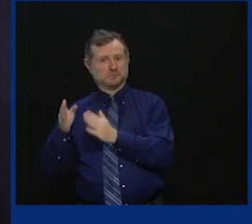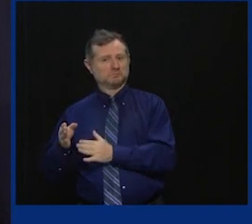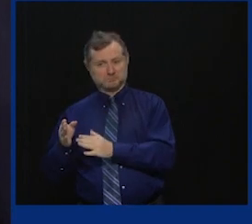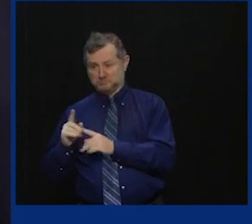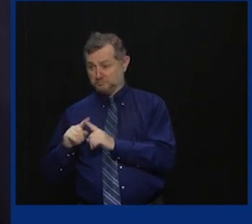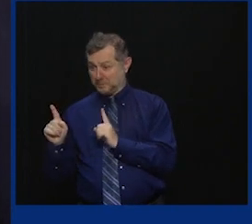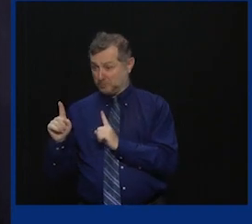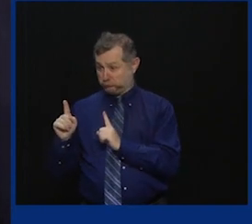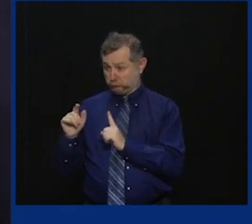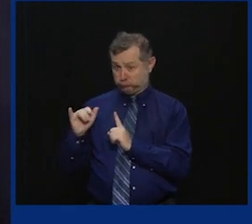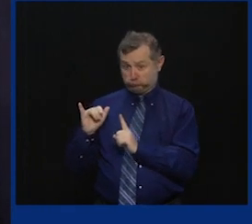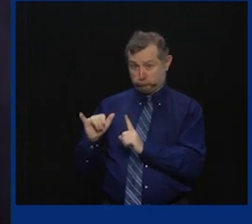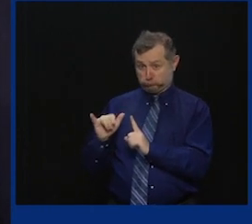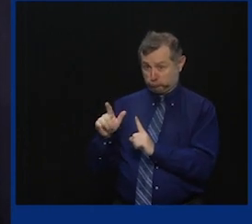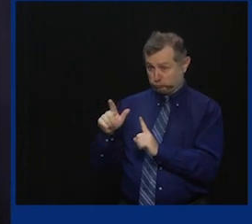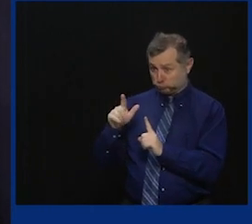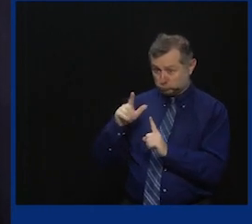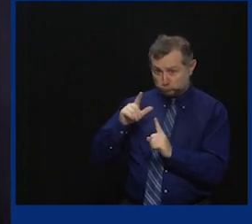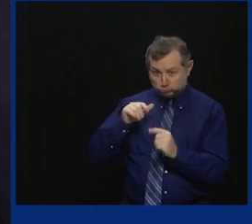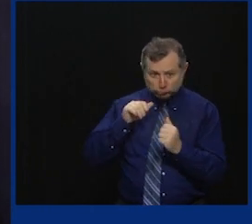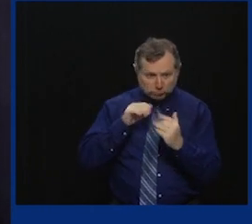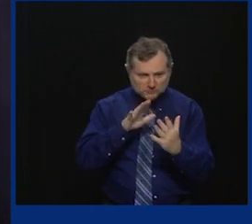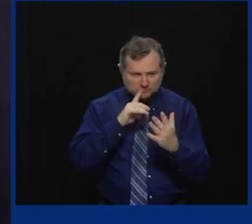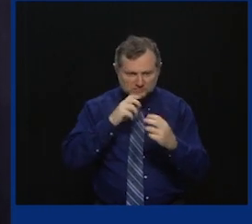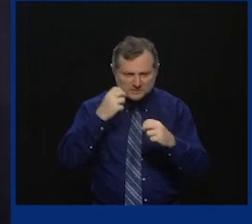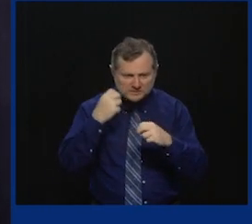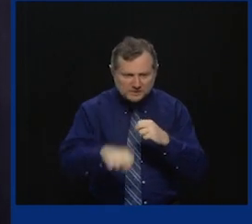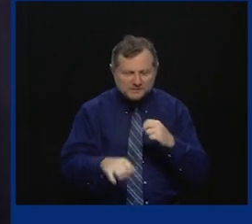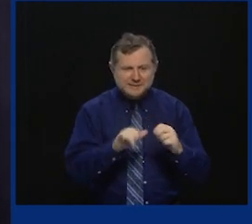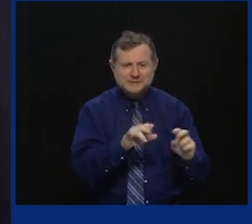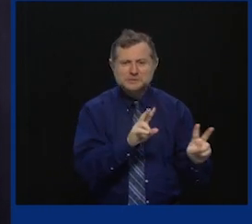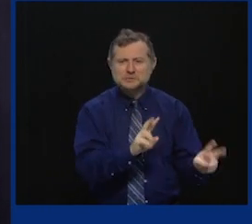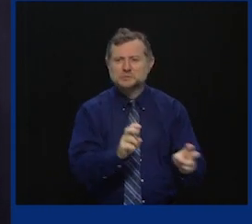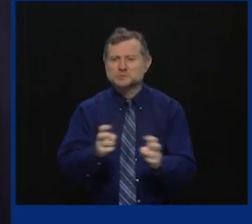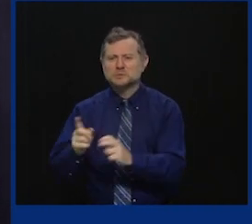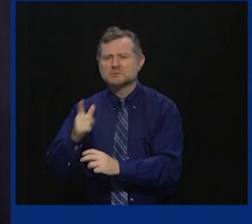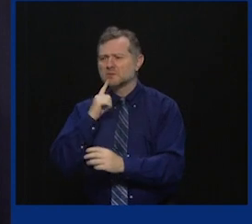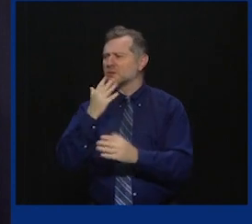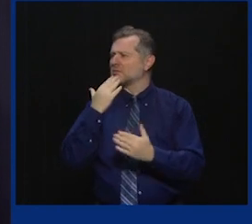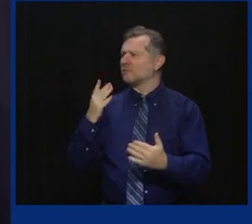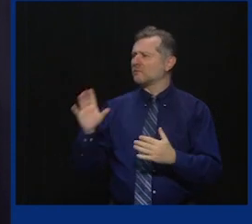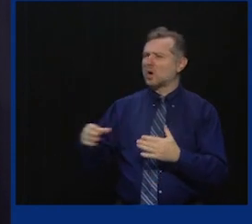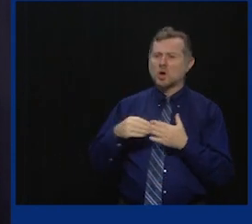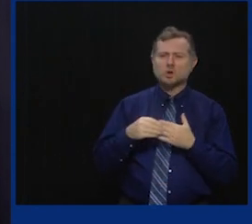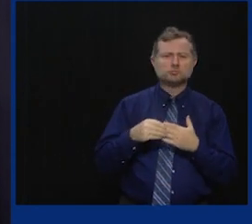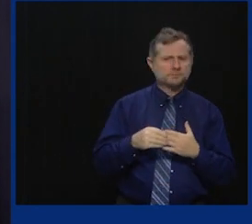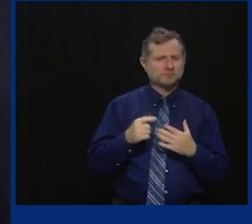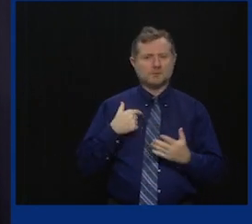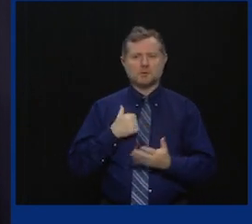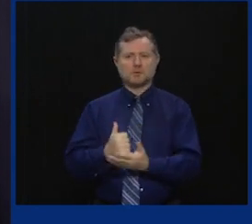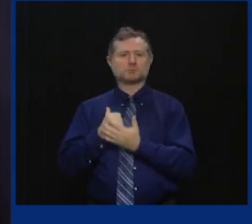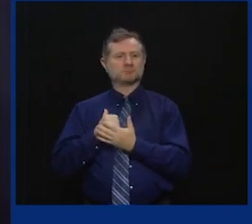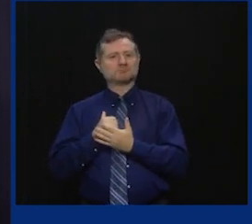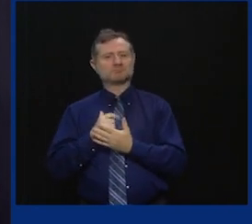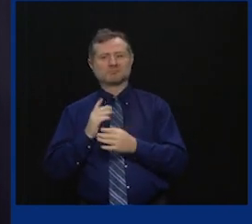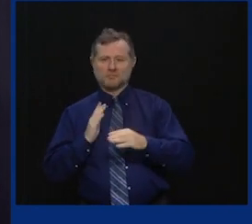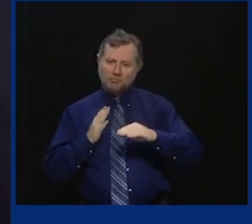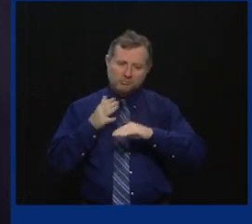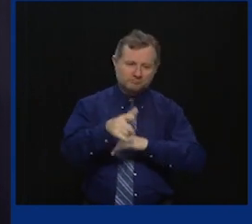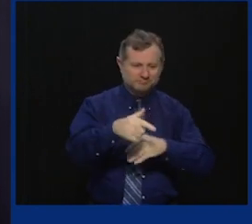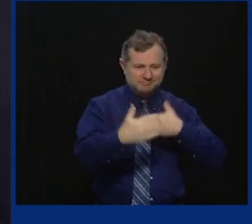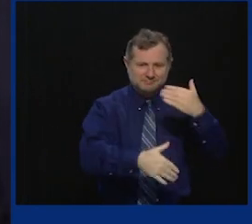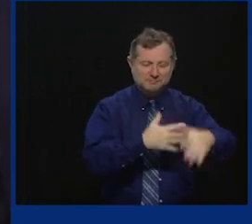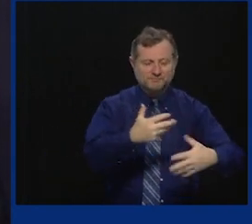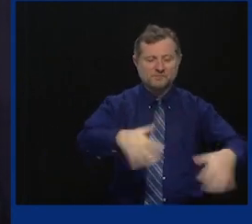before. So I want to thank her for her leadership in getting it across the finish line. She has a wonderful assistant, David, with her as